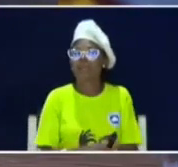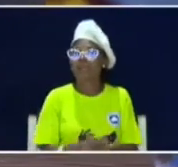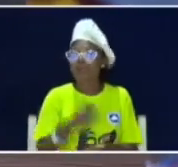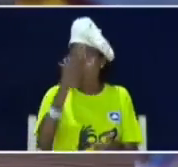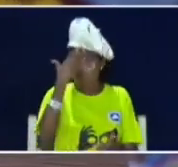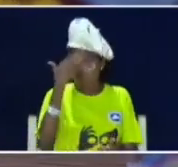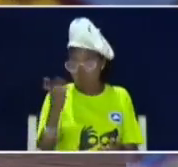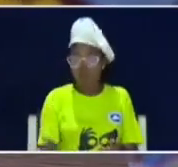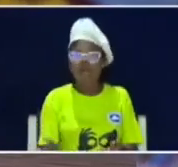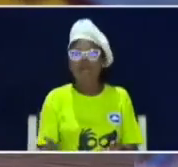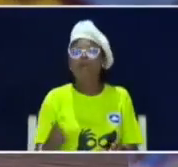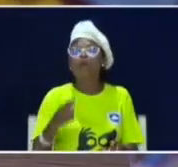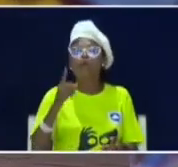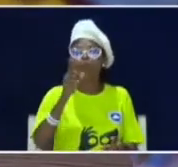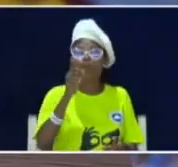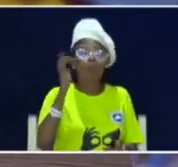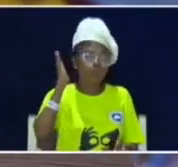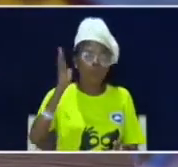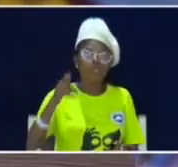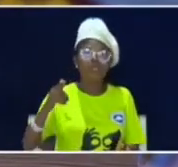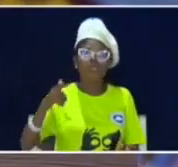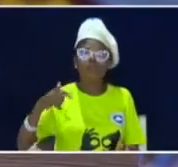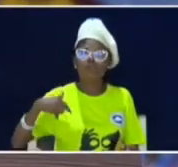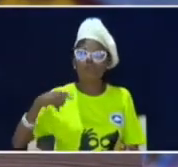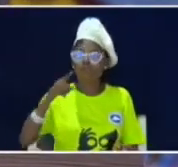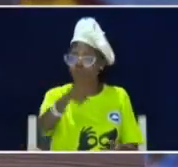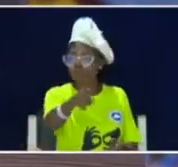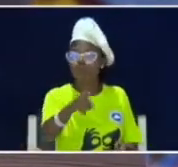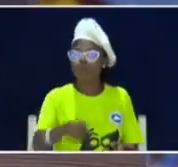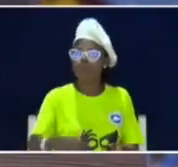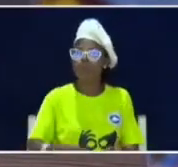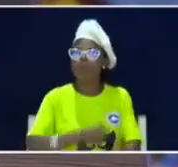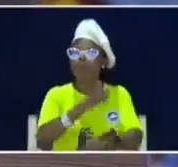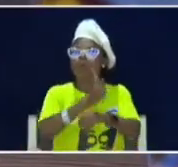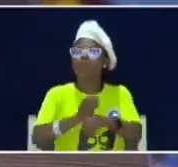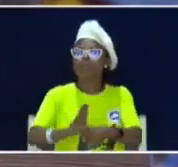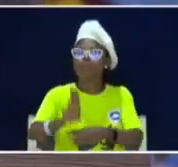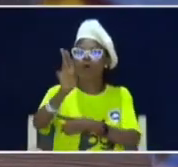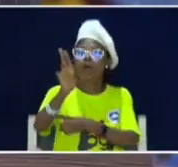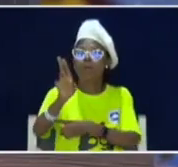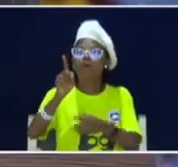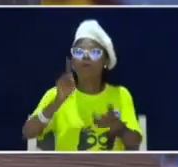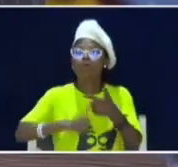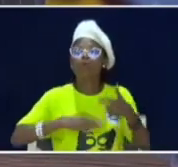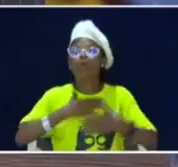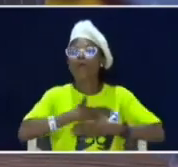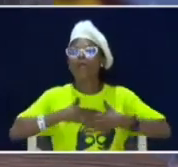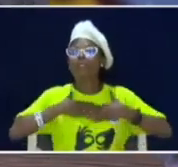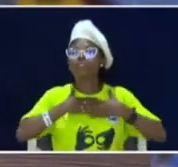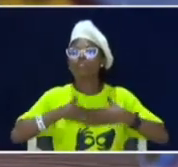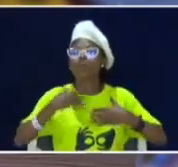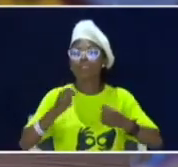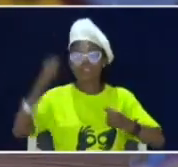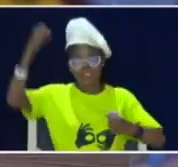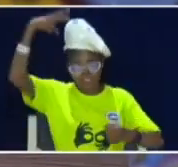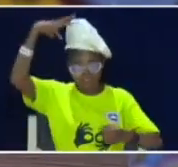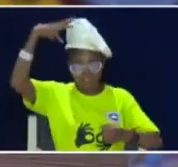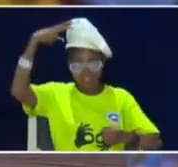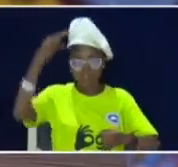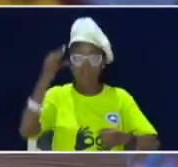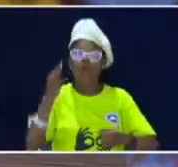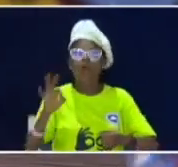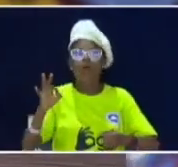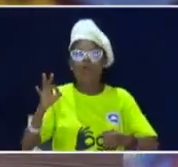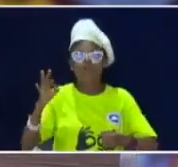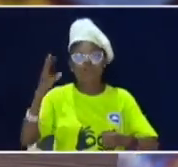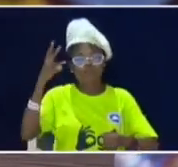Why should we mount up as eagles? Number three, to enjoy the grace of ease